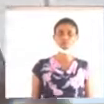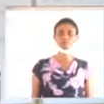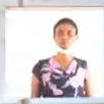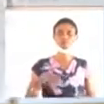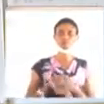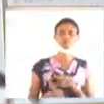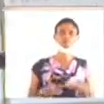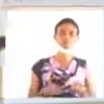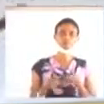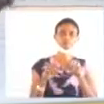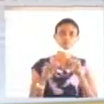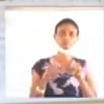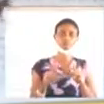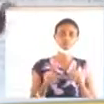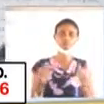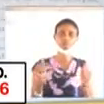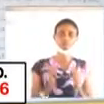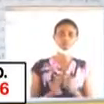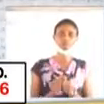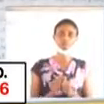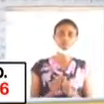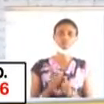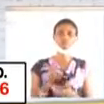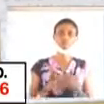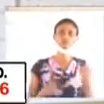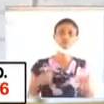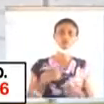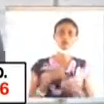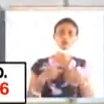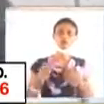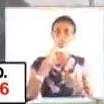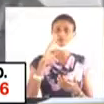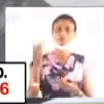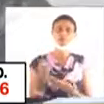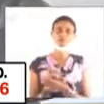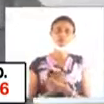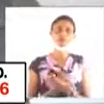can see in a drug addict.